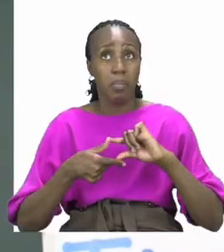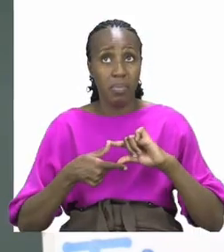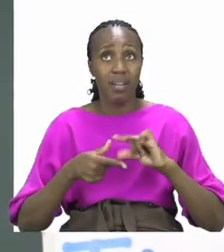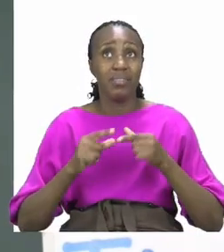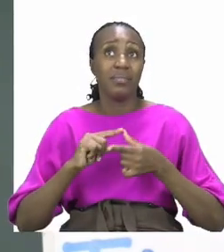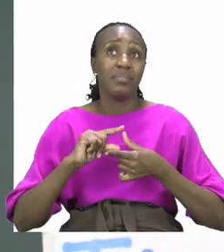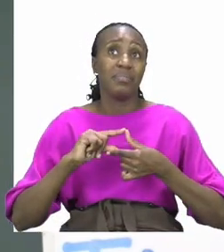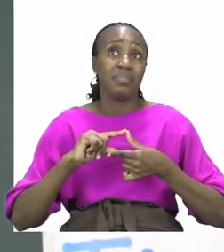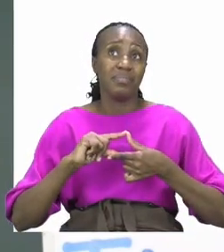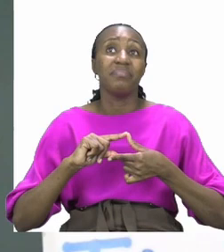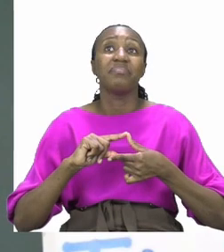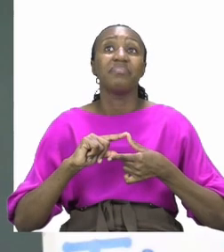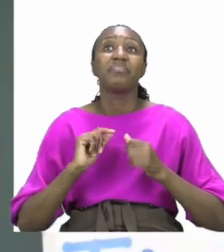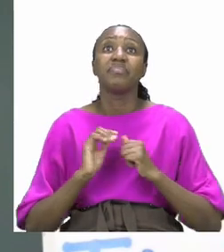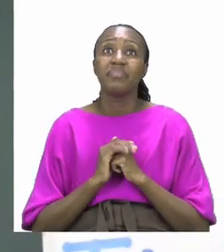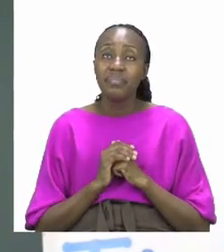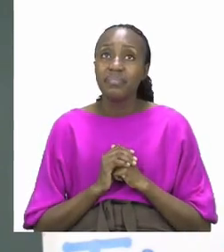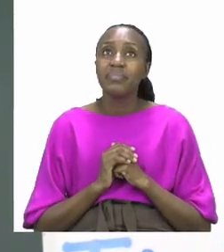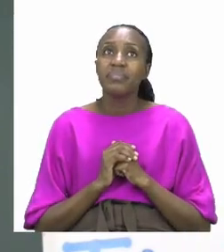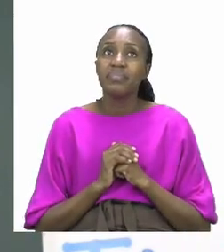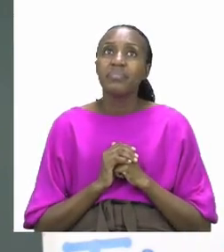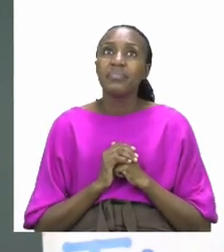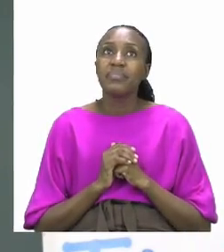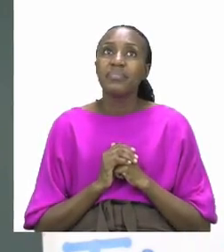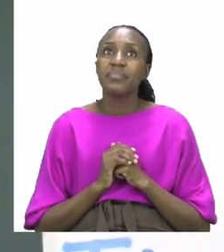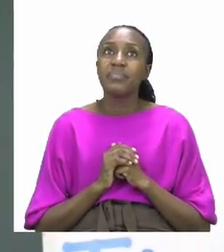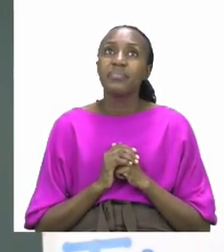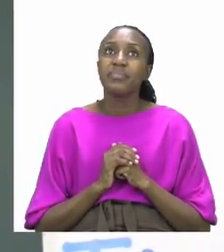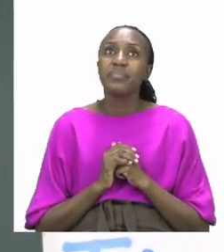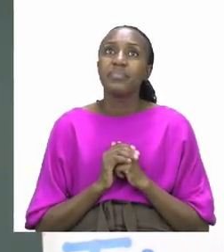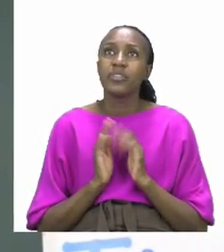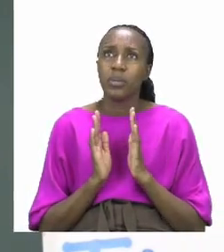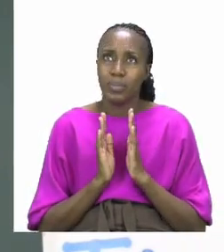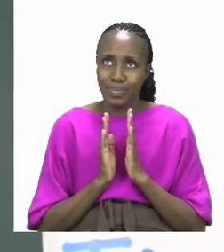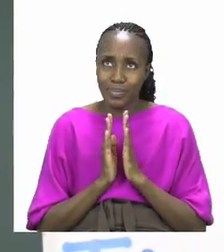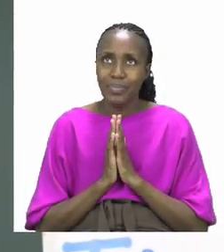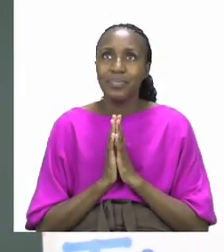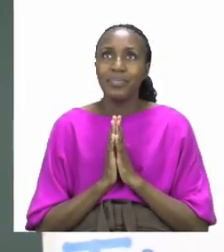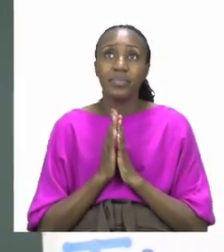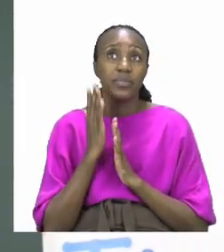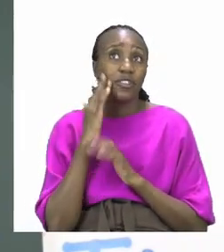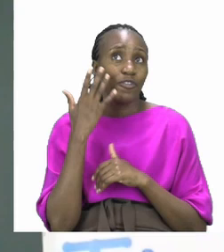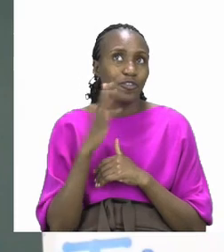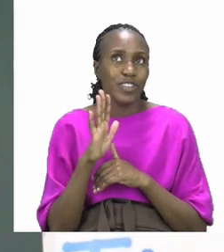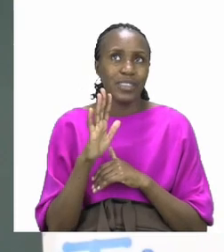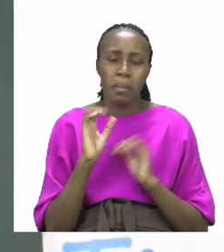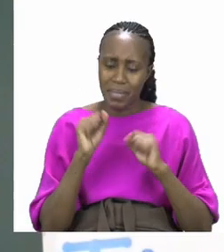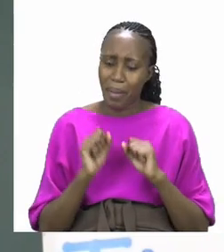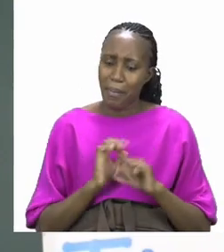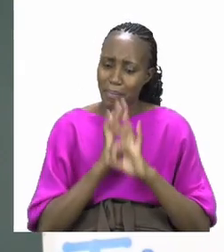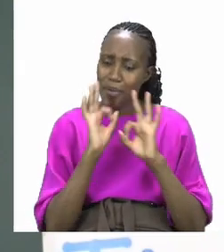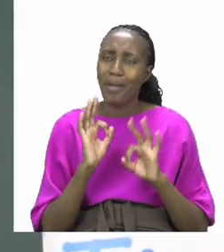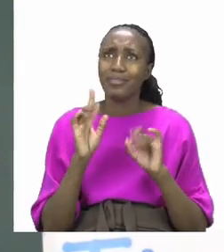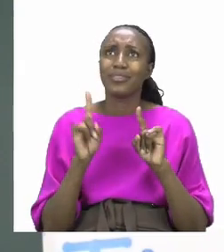use any. Just make sure that at the end of the day, it kind of looks like a tree.